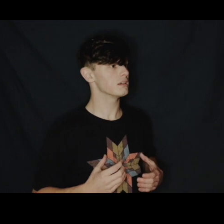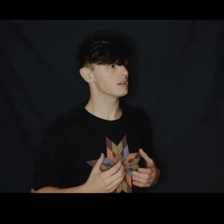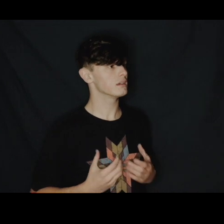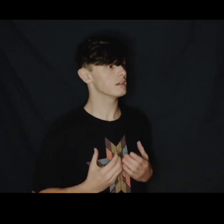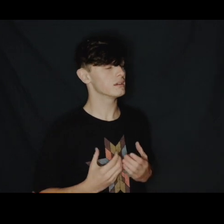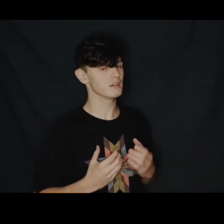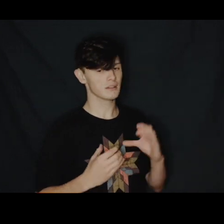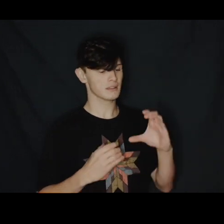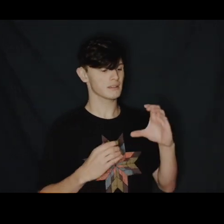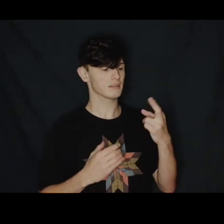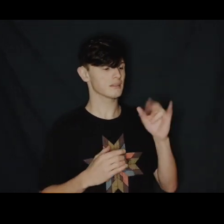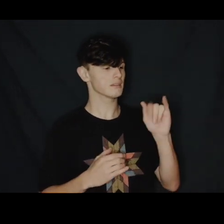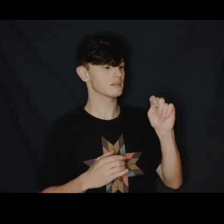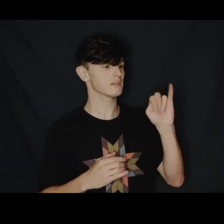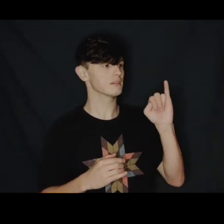Christine,